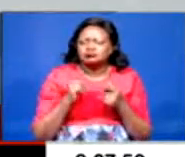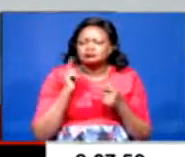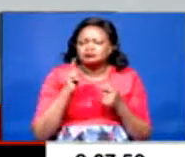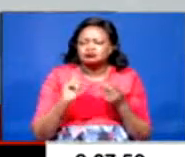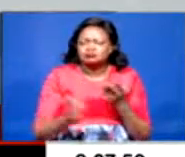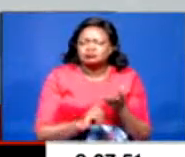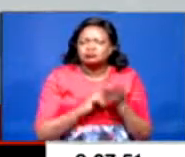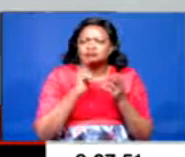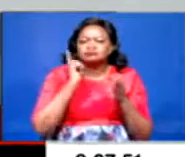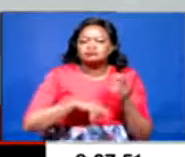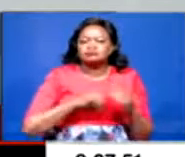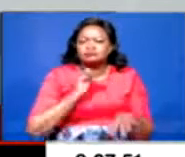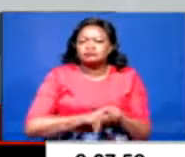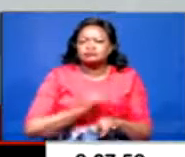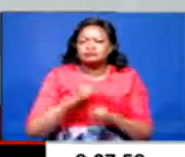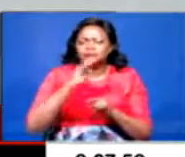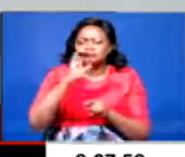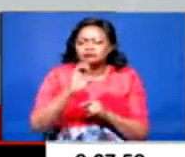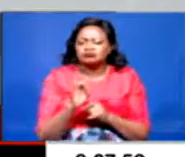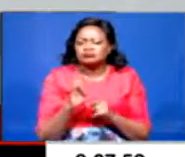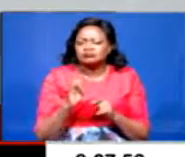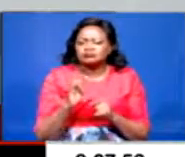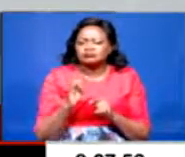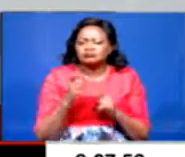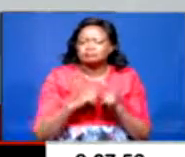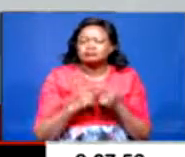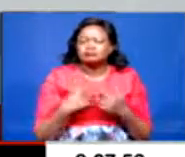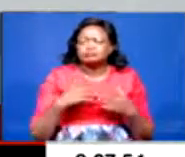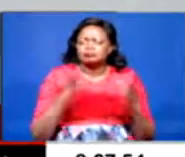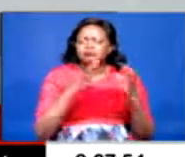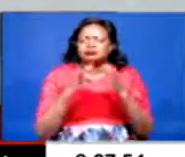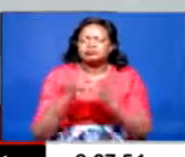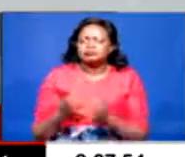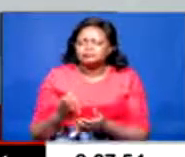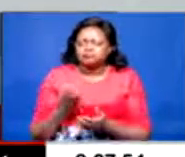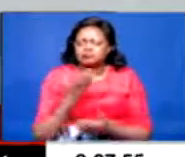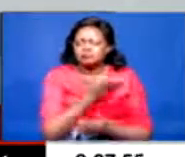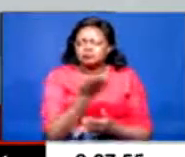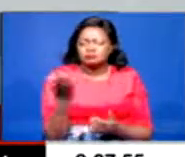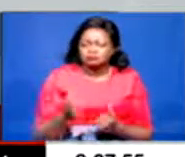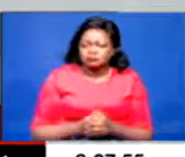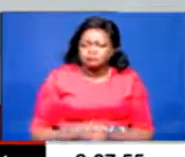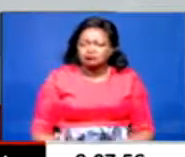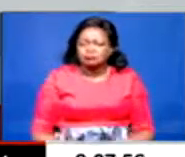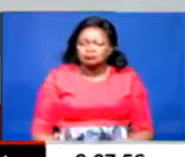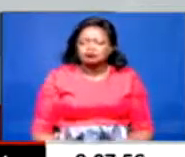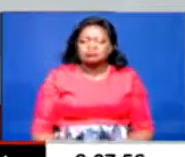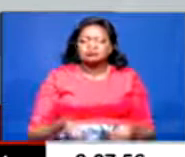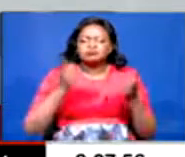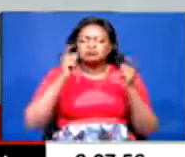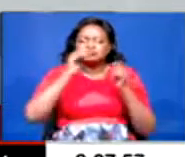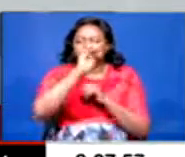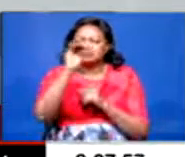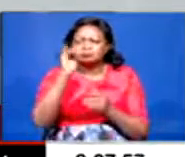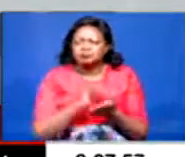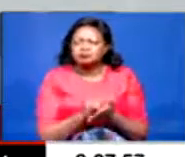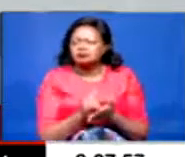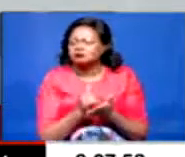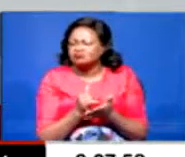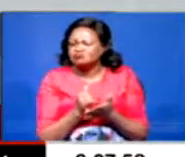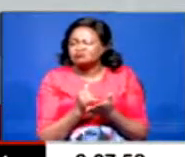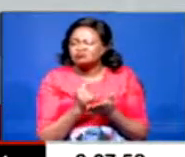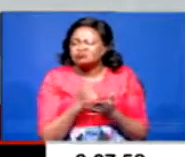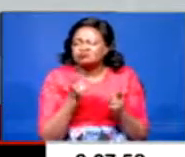IEBC portal. So if you have agents on the ground, or if you've got people on the ground, all you need to ask them is an image of what they saw